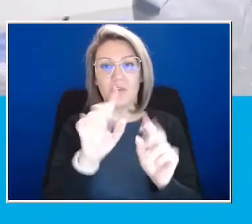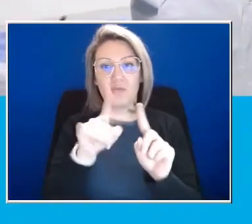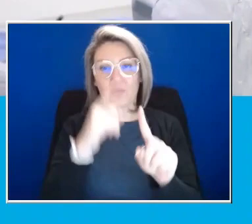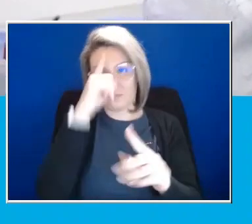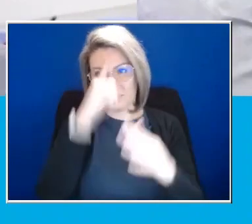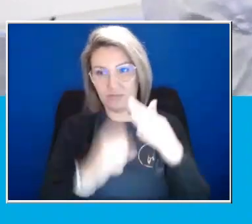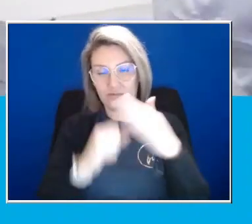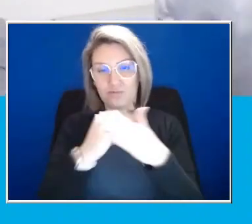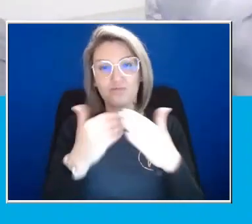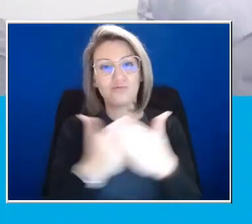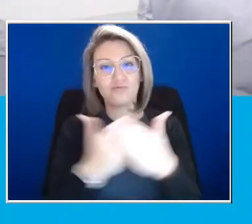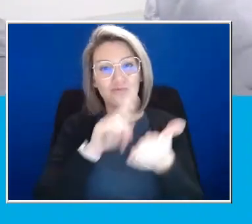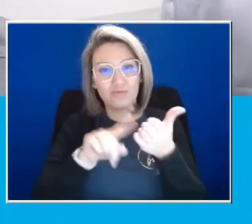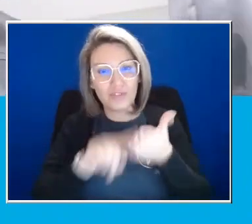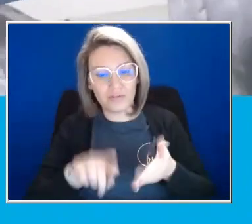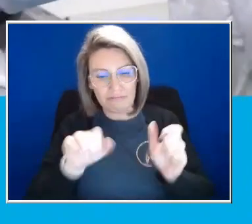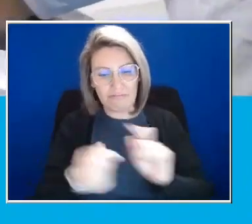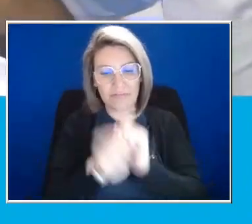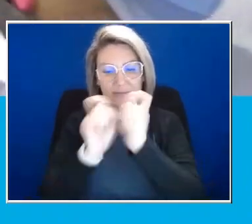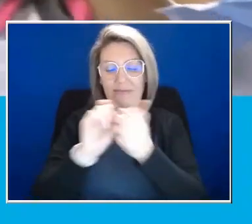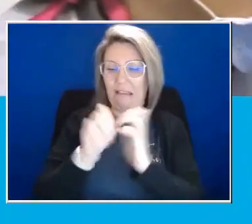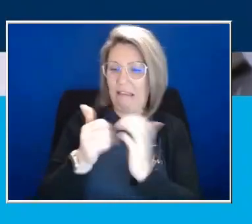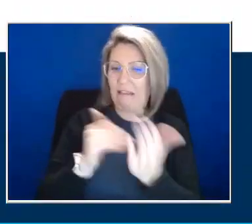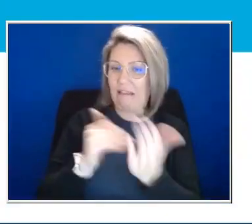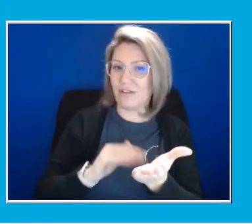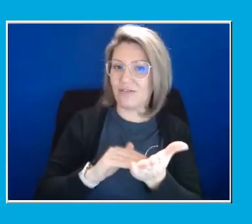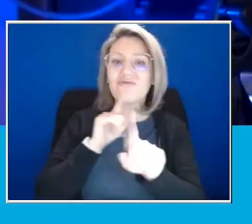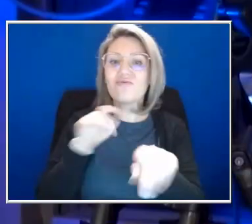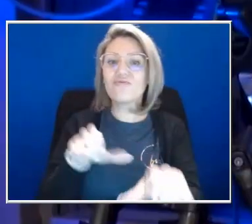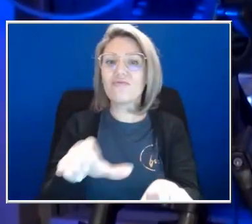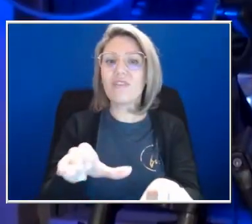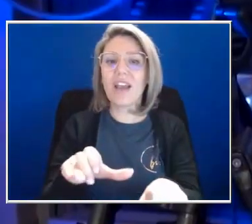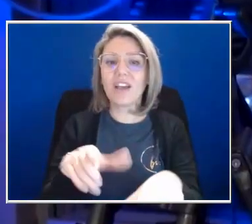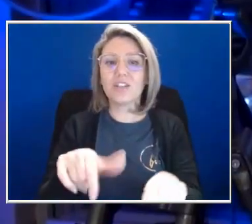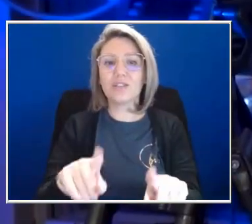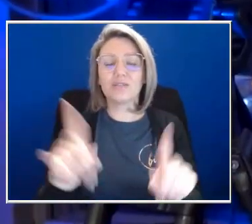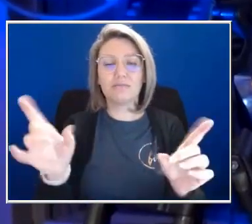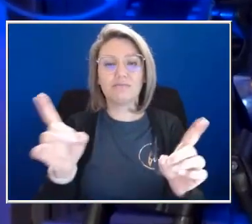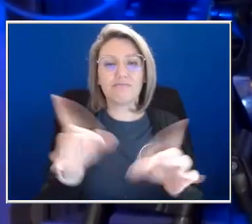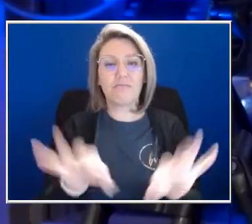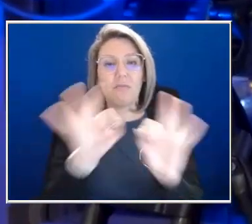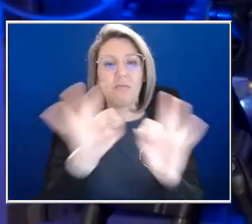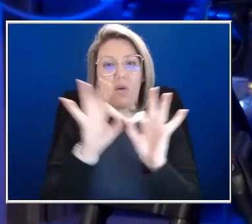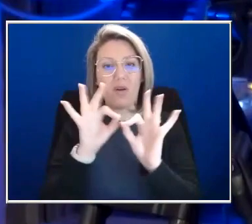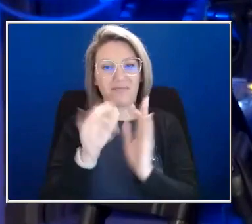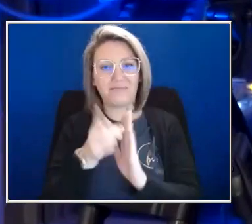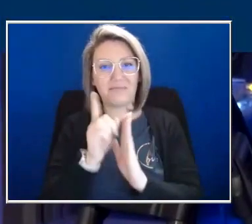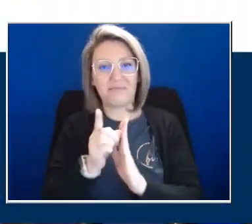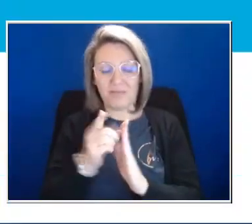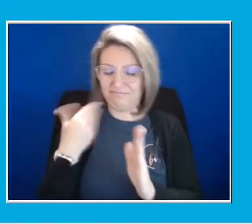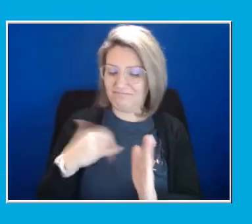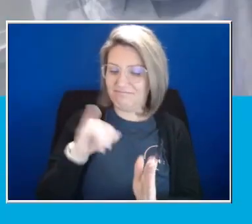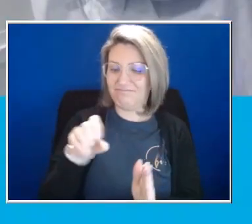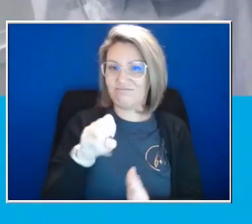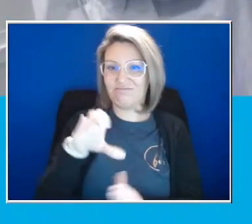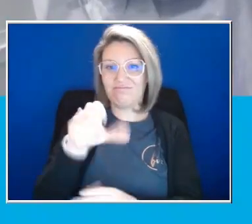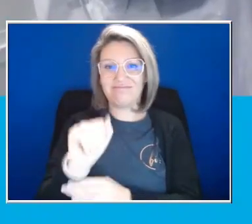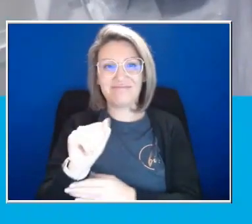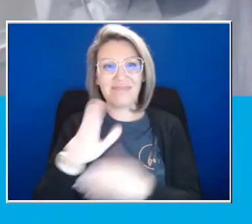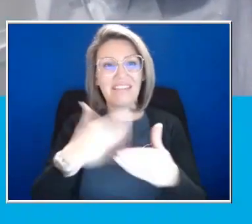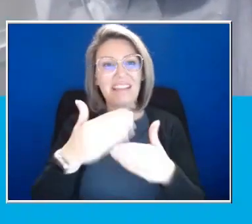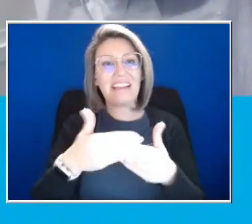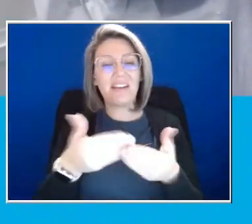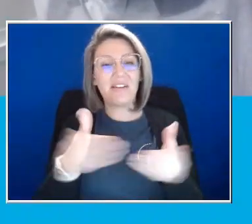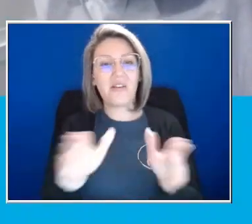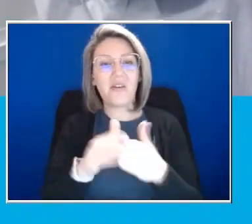could change how doctors react in those critical moments. I'm Jessica Lovell on the next Open Mics with Dr. Stites. We highlight